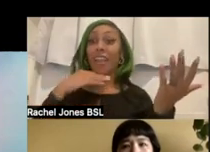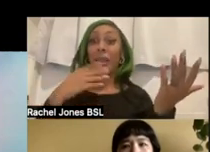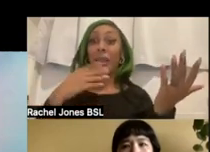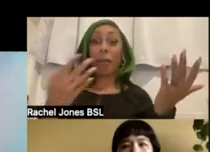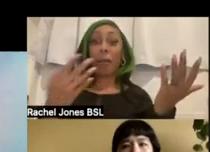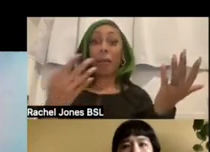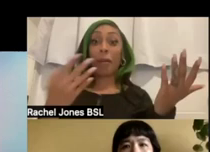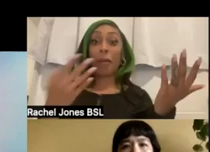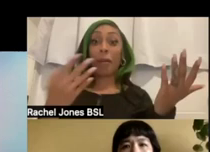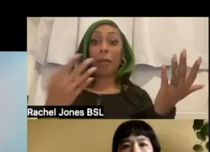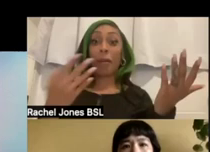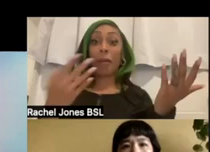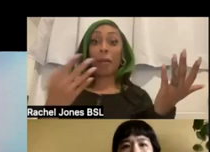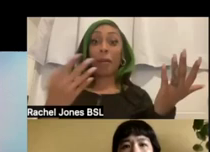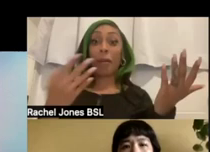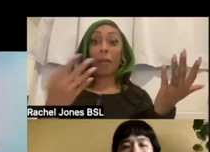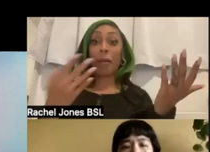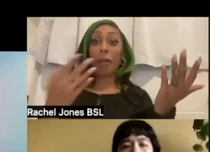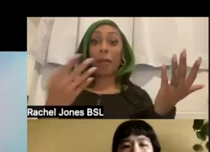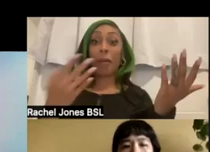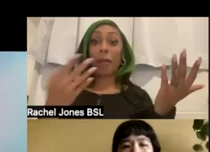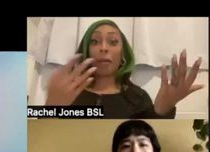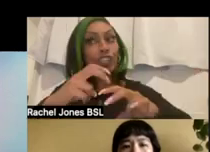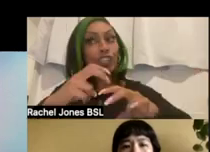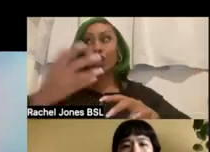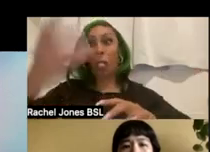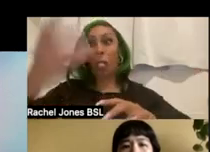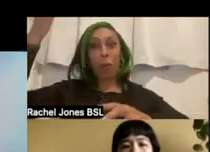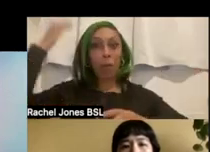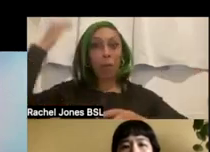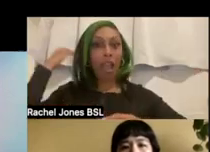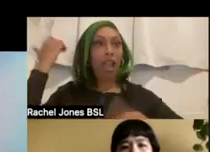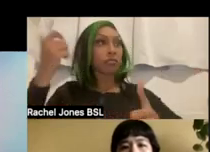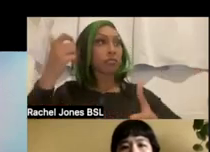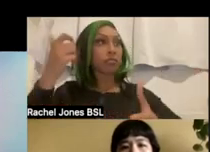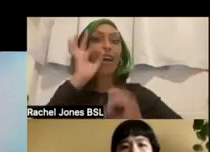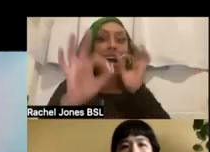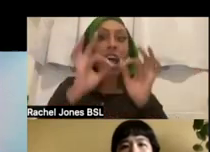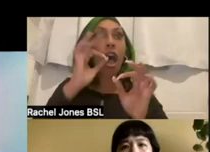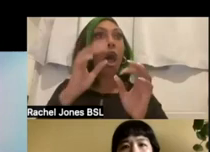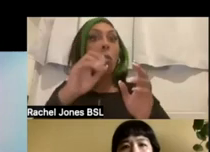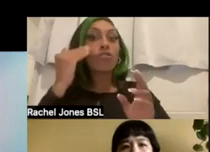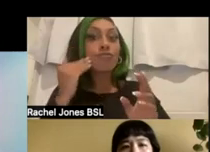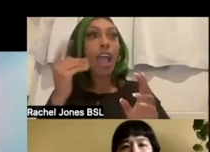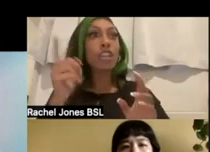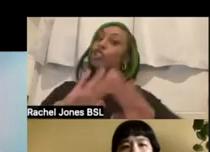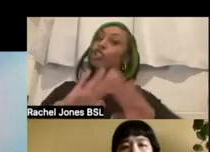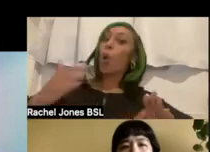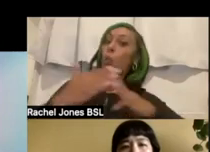done. Findings of racism or what doesn't work have been reported, but nothing